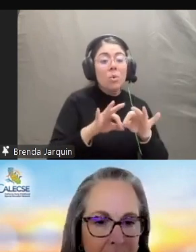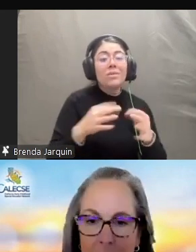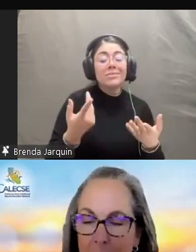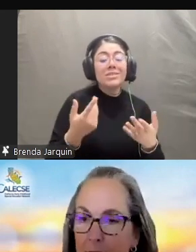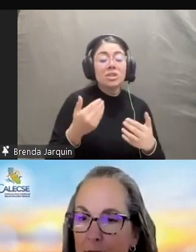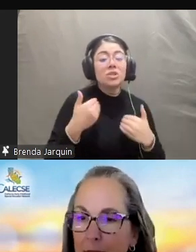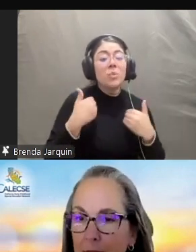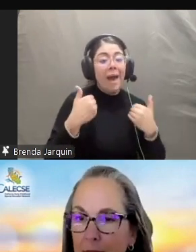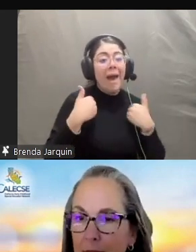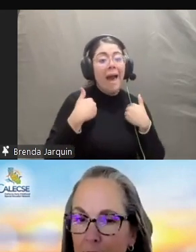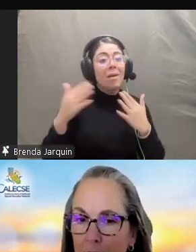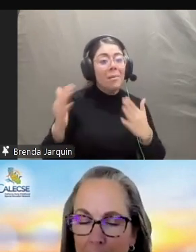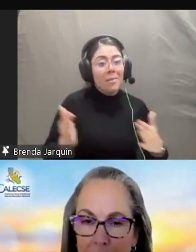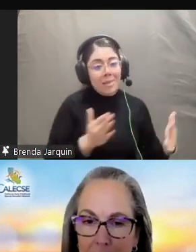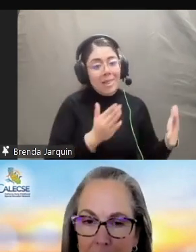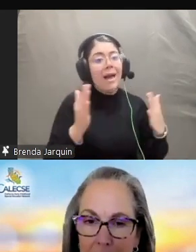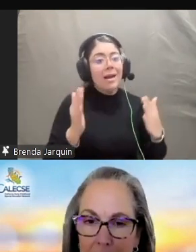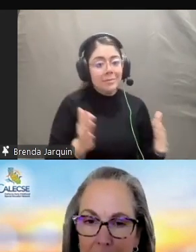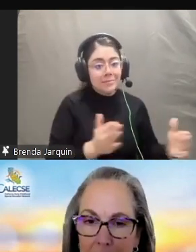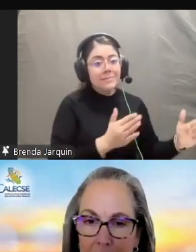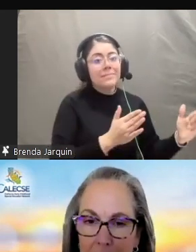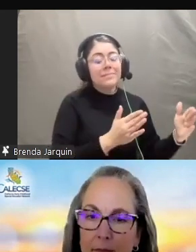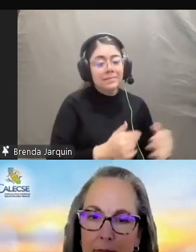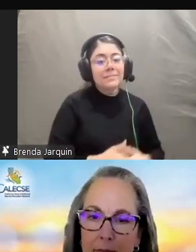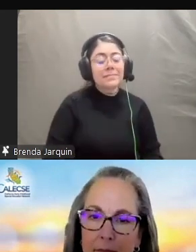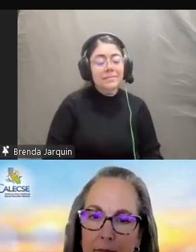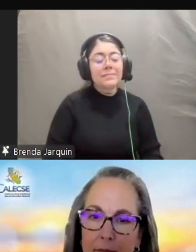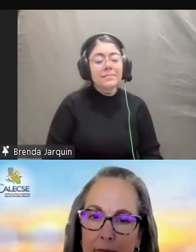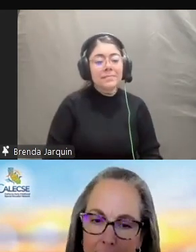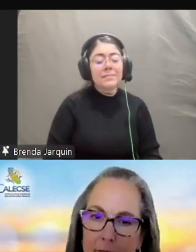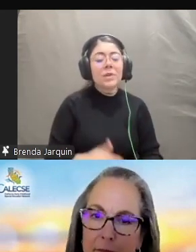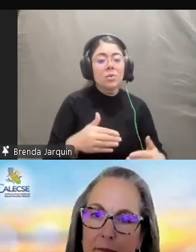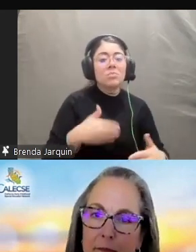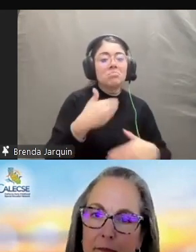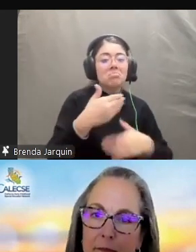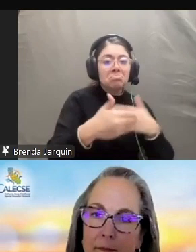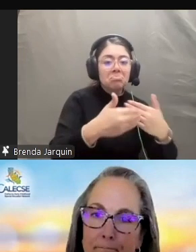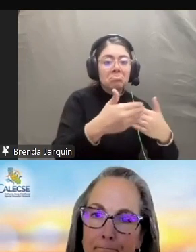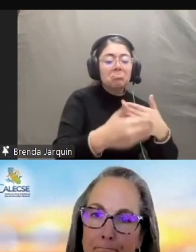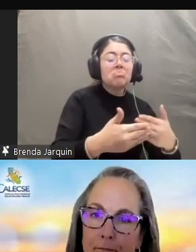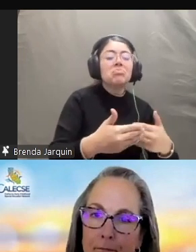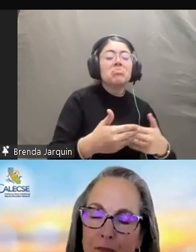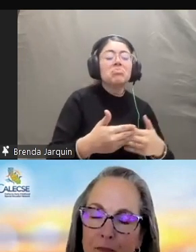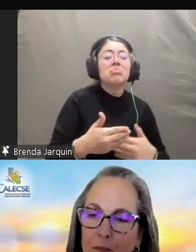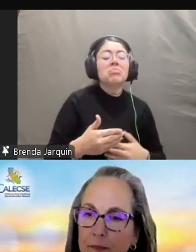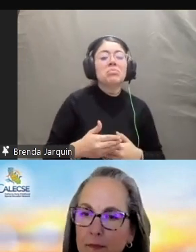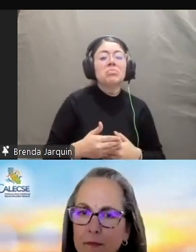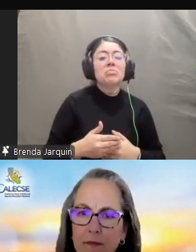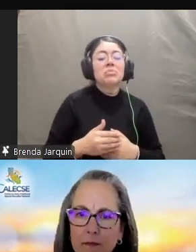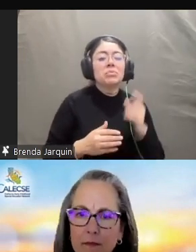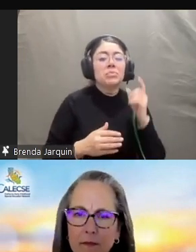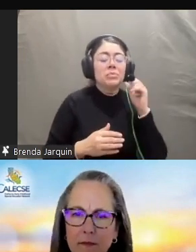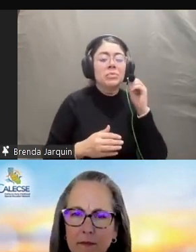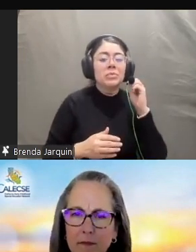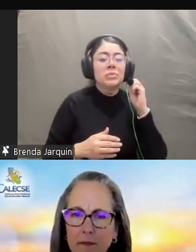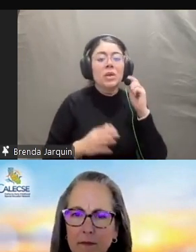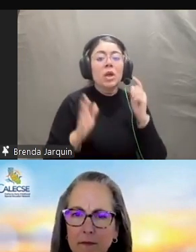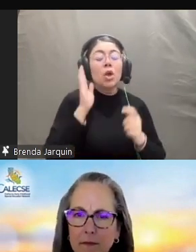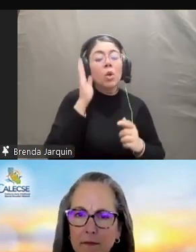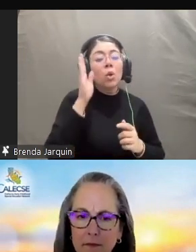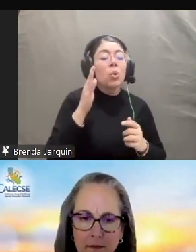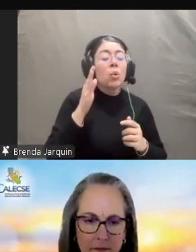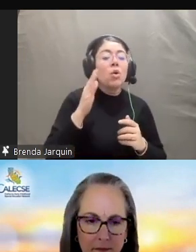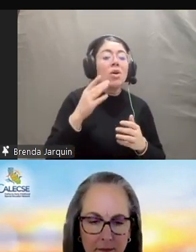So continuing through the flow chart, you're going to conduct an assessment of your regional center interagency